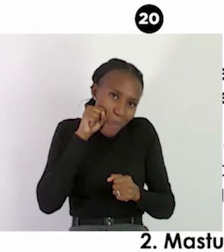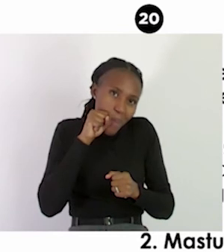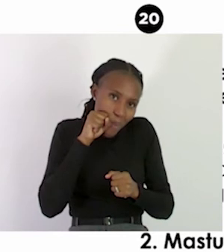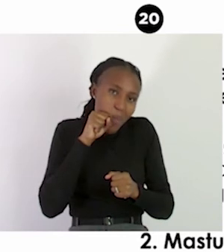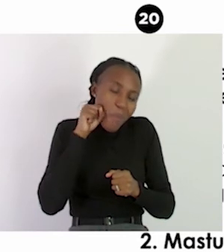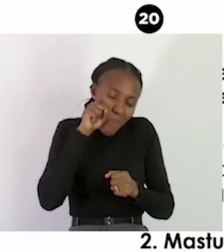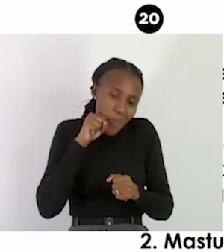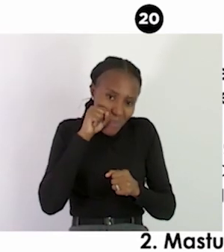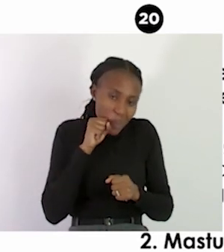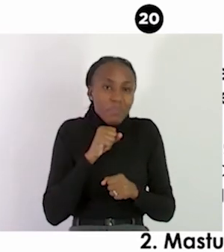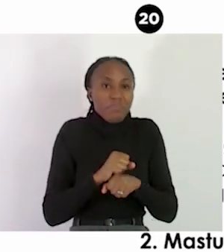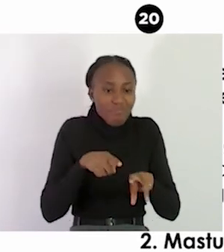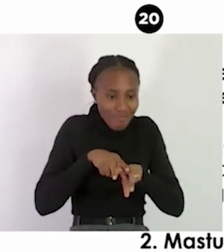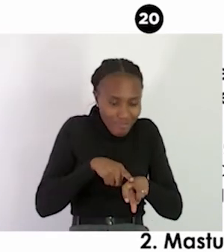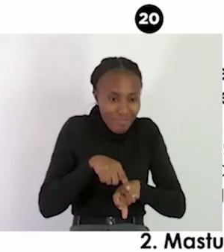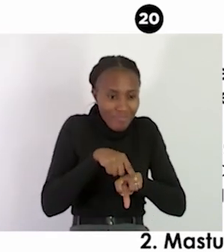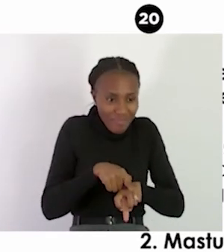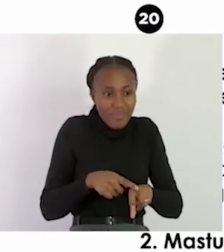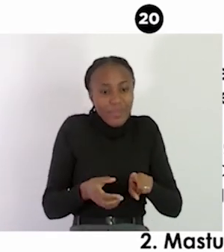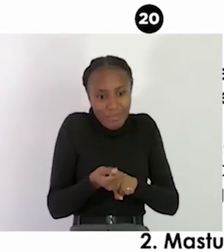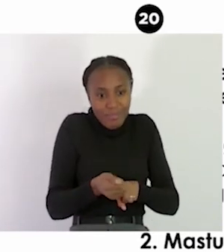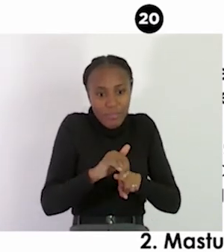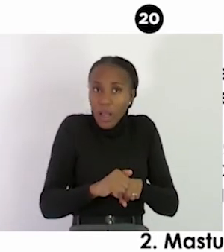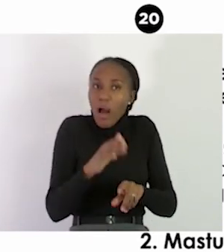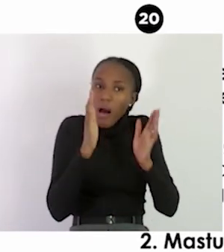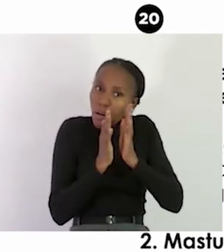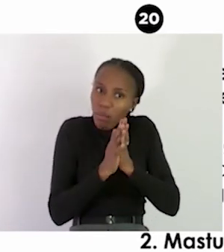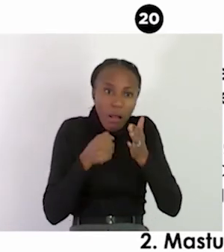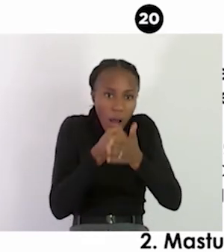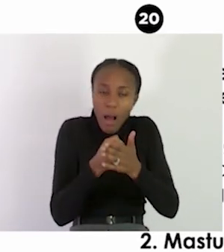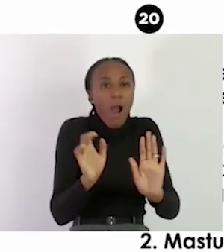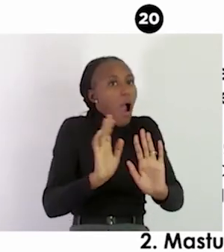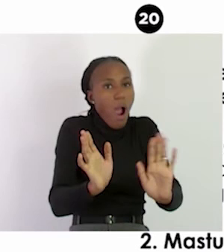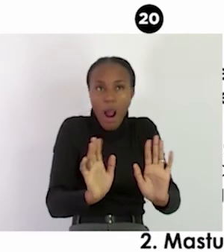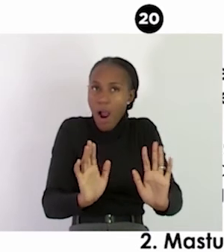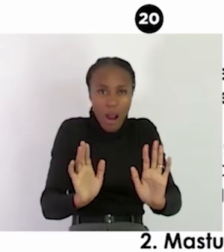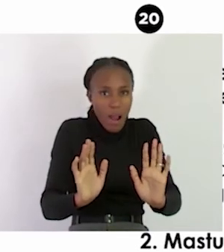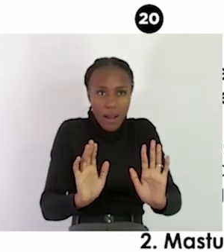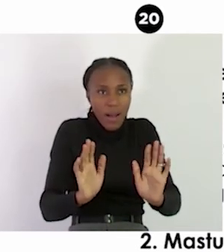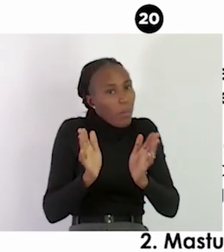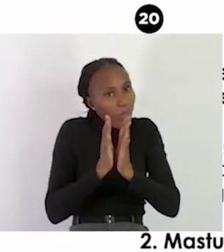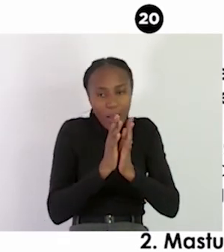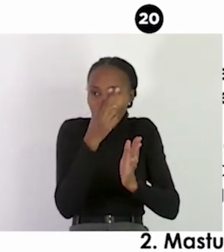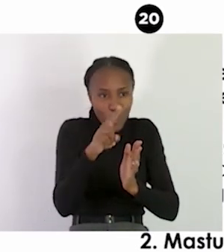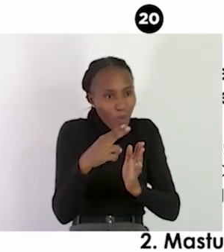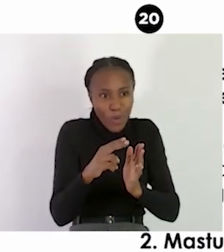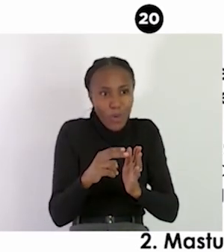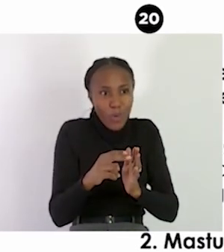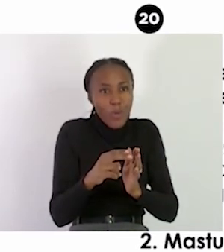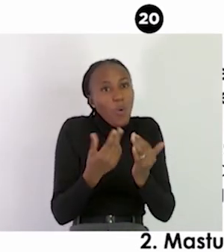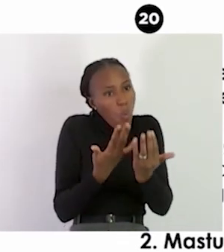a sexual response. You don't need to try it. You don't need to try it. You